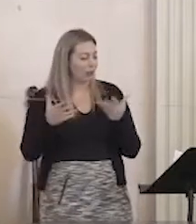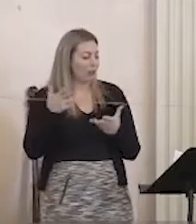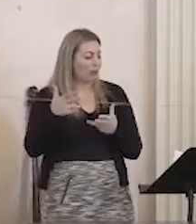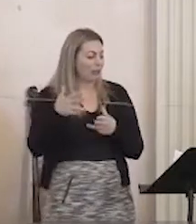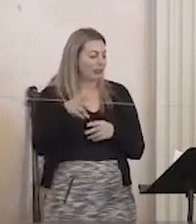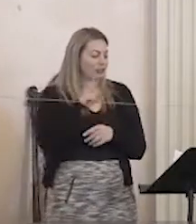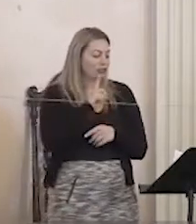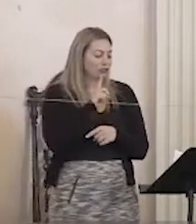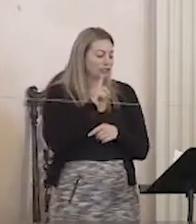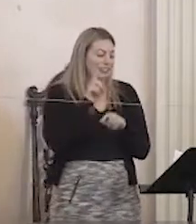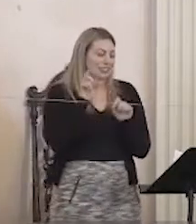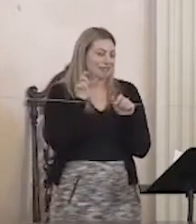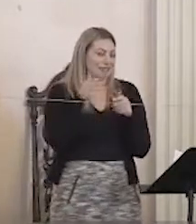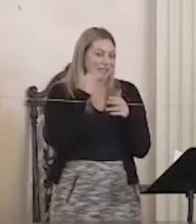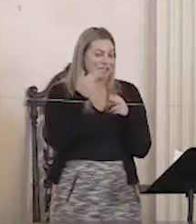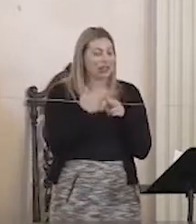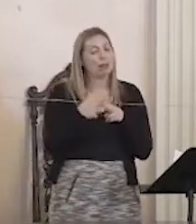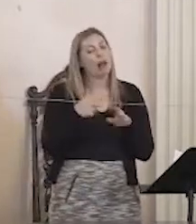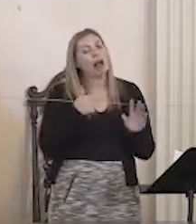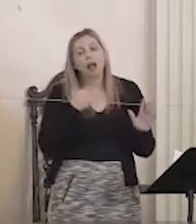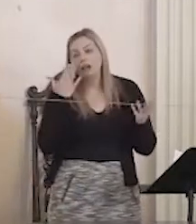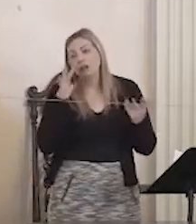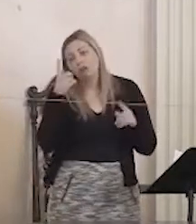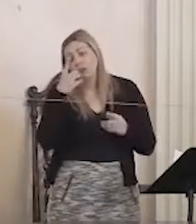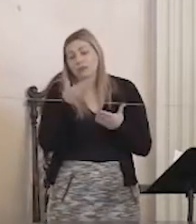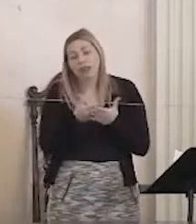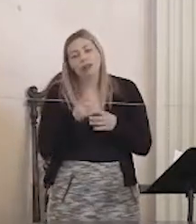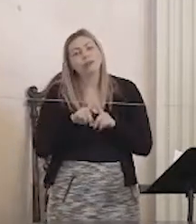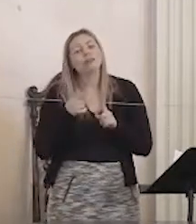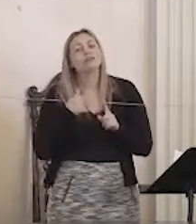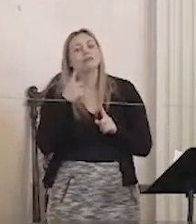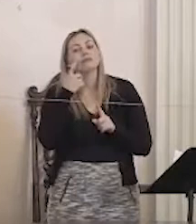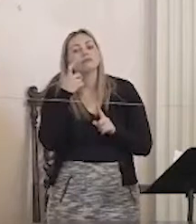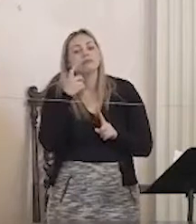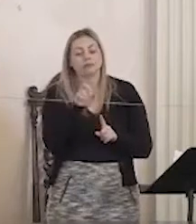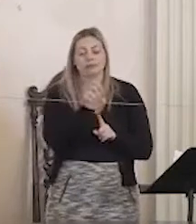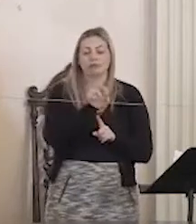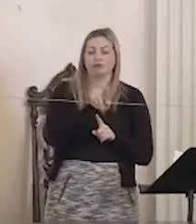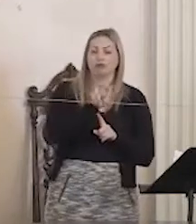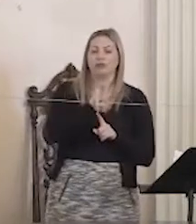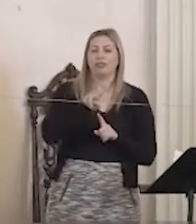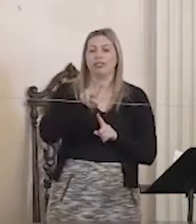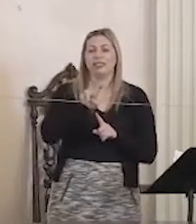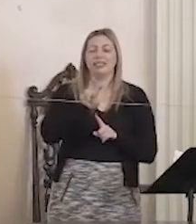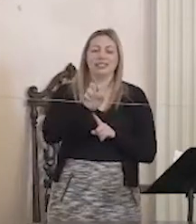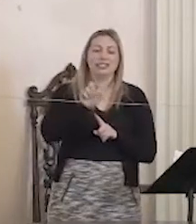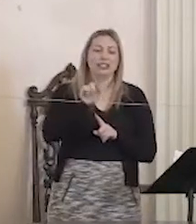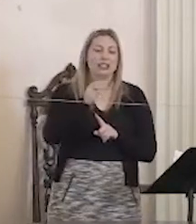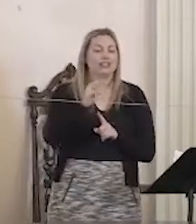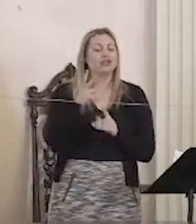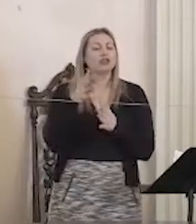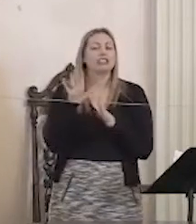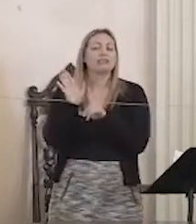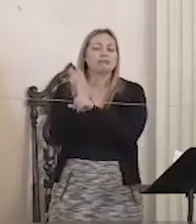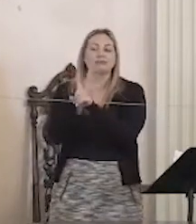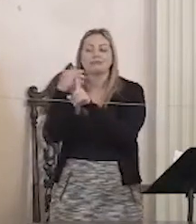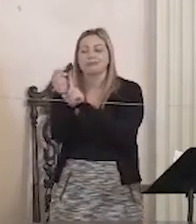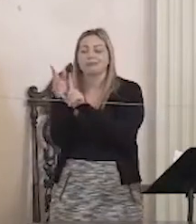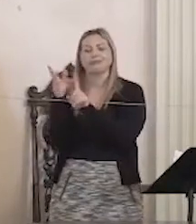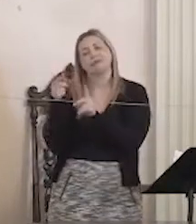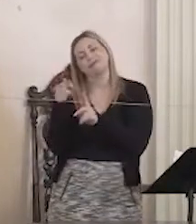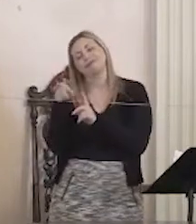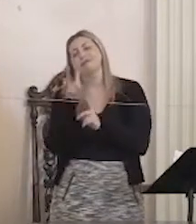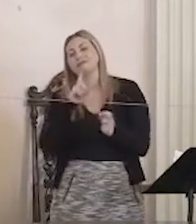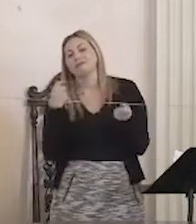won the hostile elders over. He was personable. He was approachable.